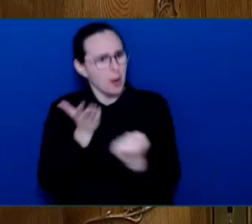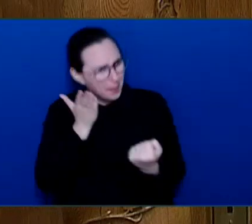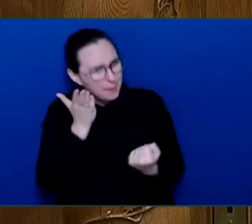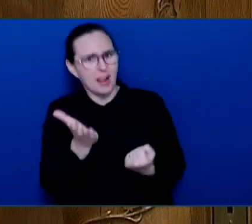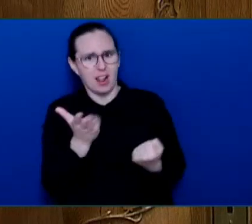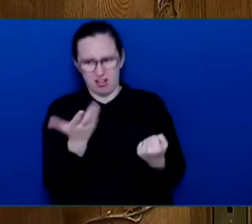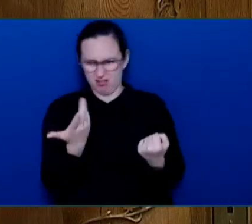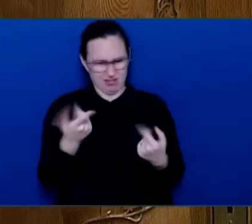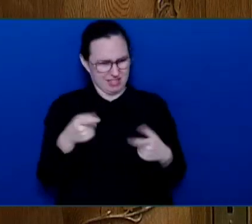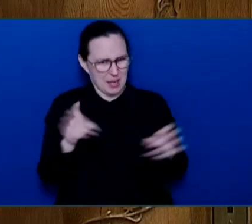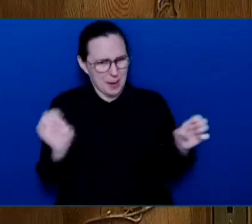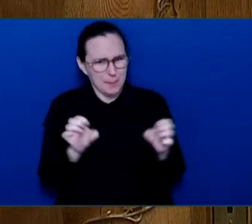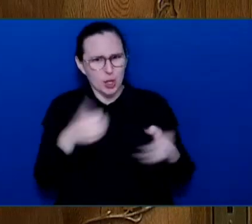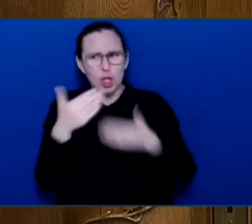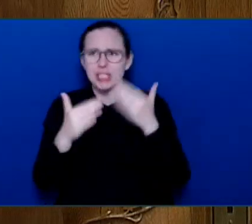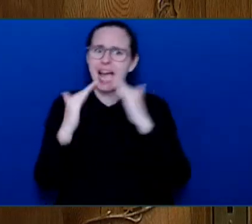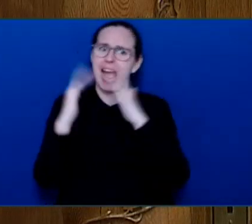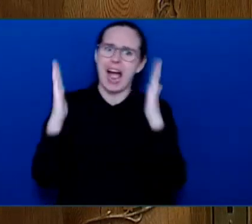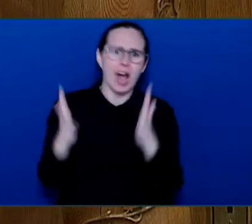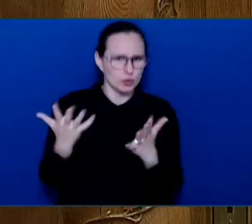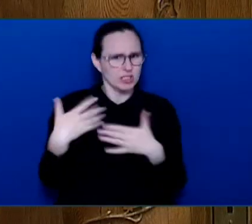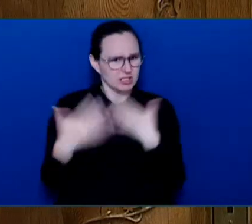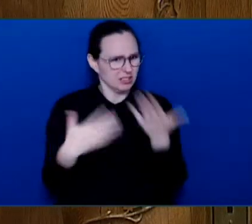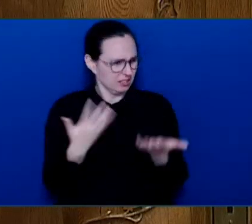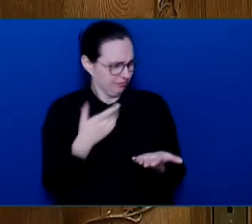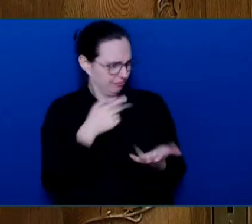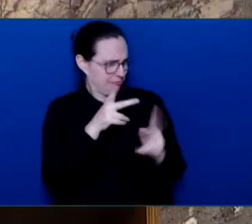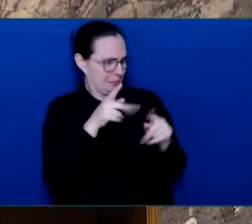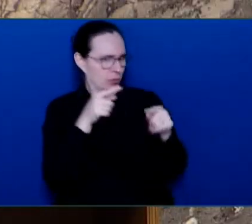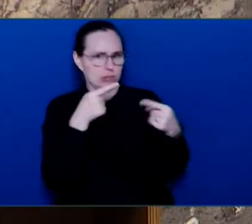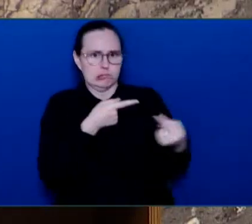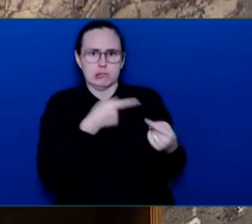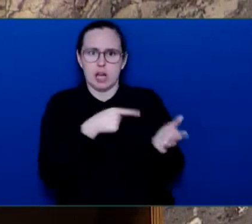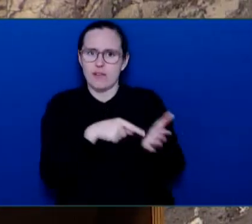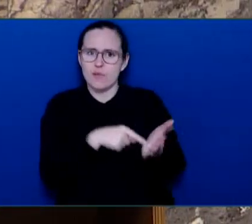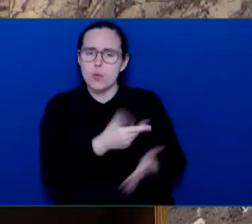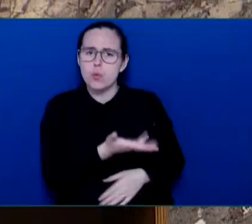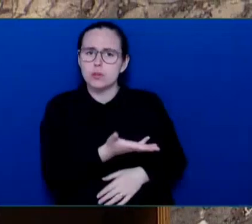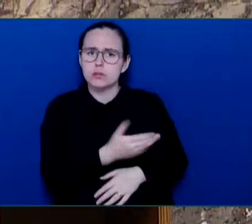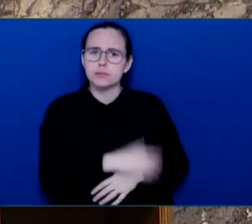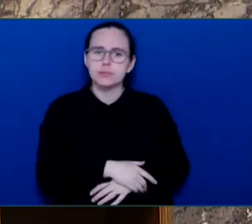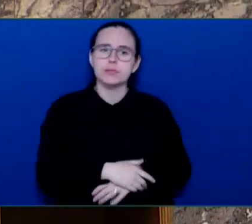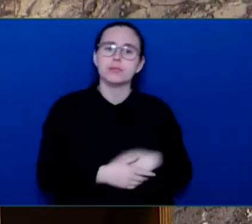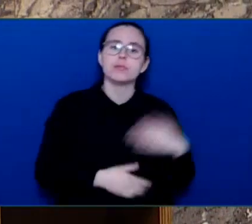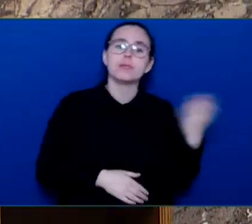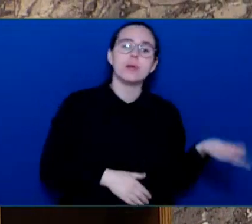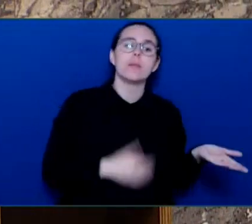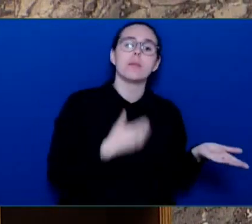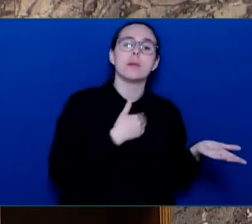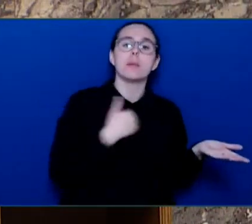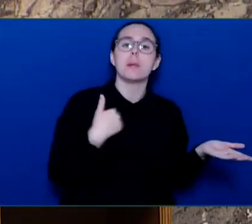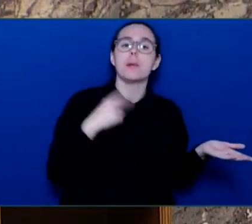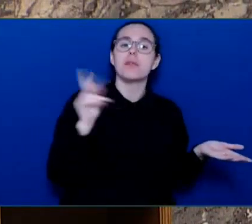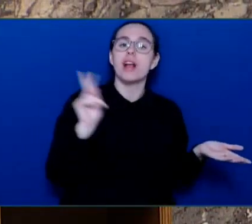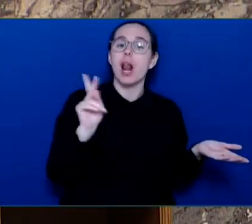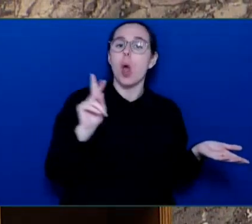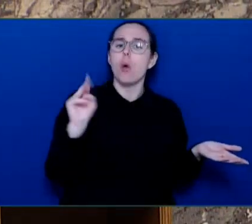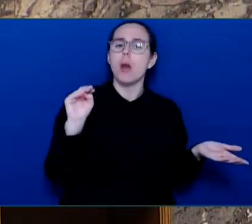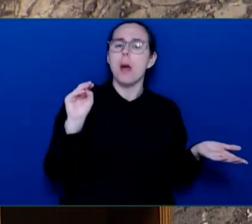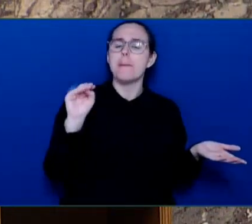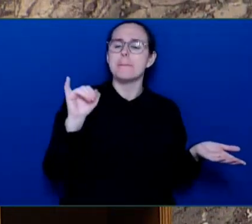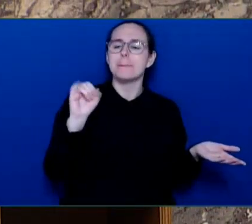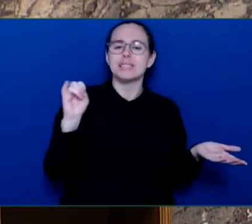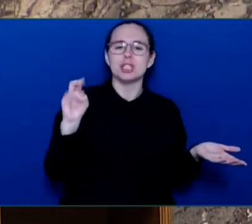Mission. Thank you much, Honourable Speaker. Well, the only thing that this NDP government is creating is housing chaos. In